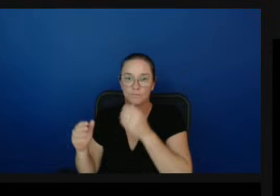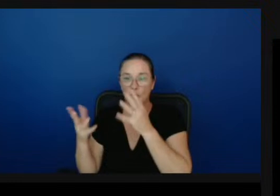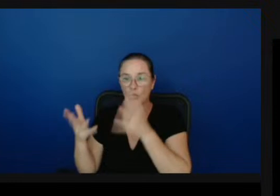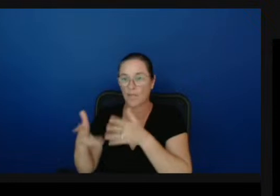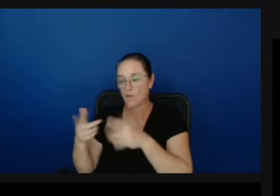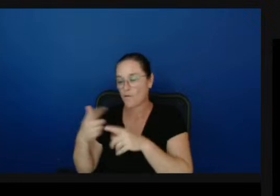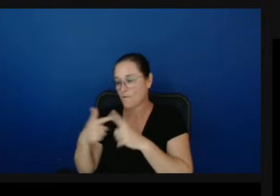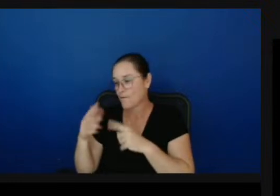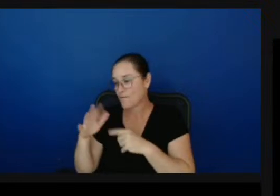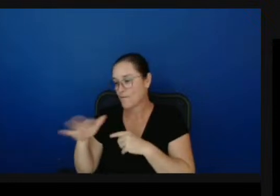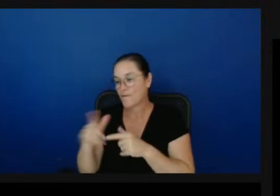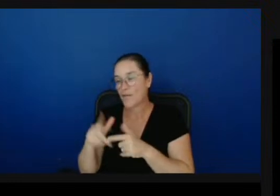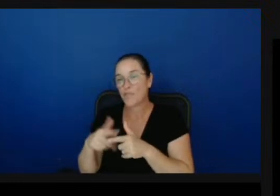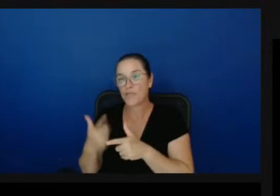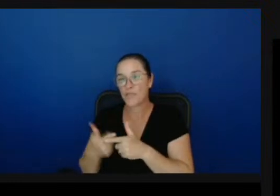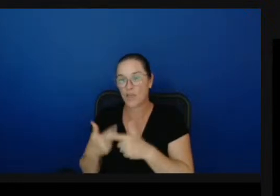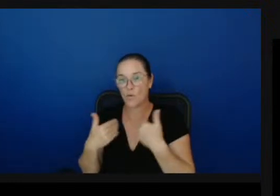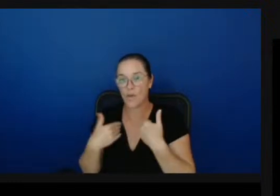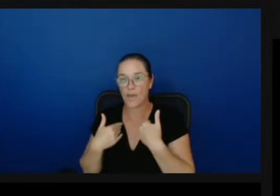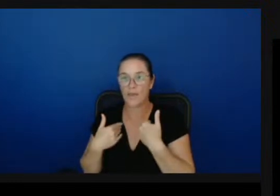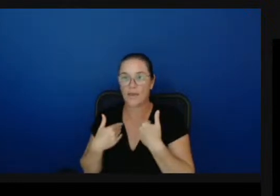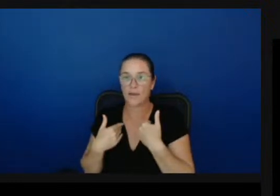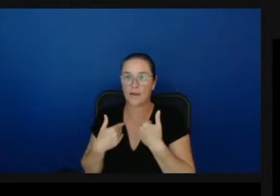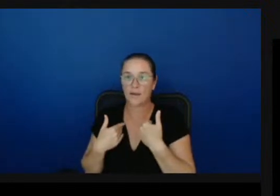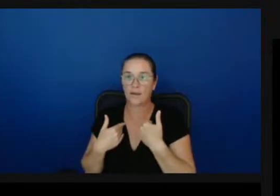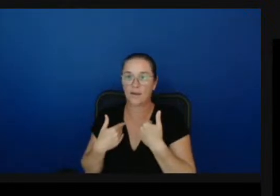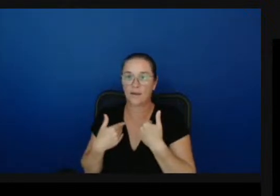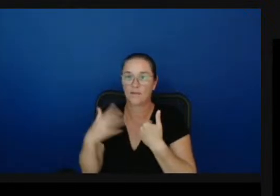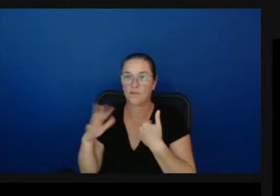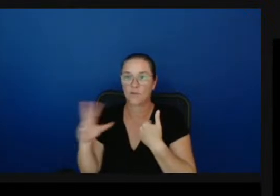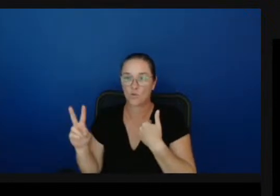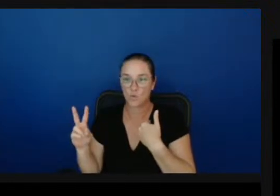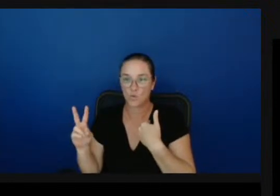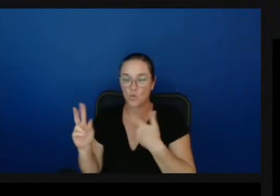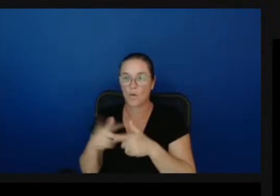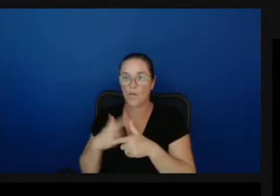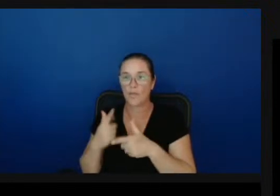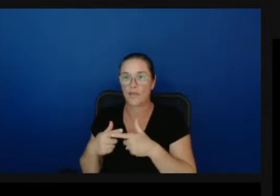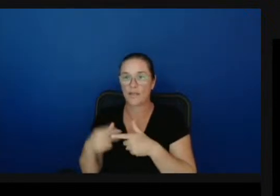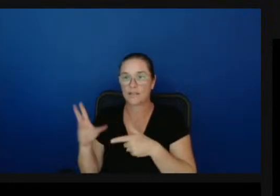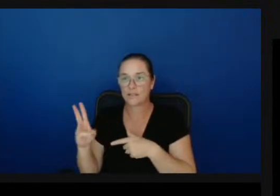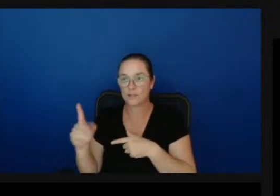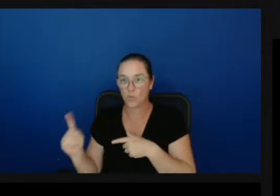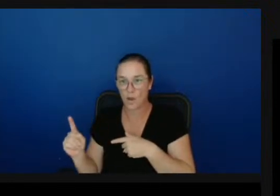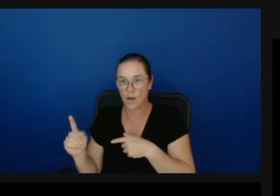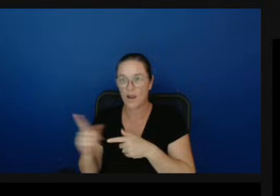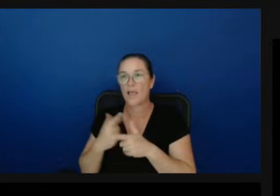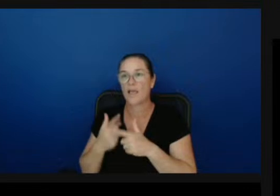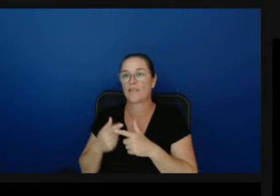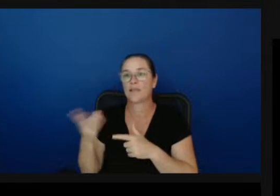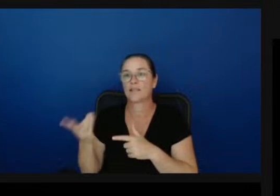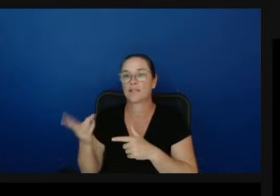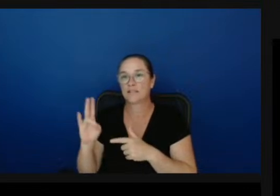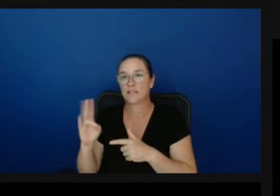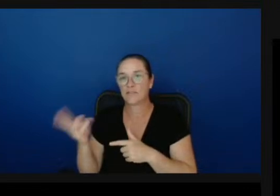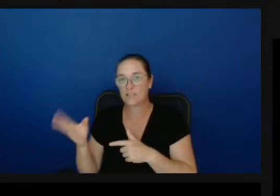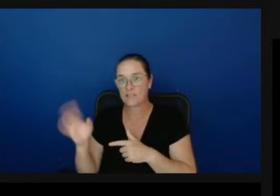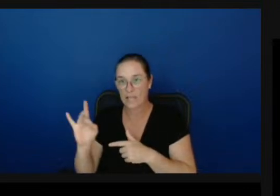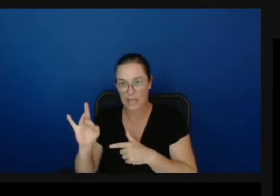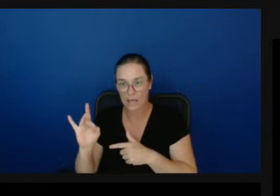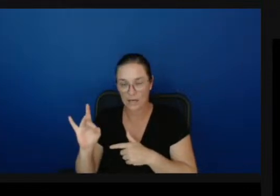55. Then you got the 52. Then you got the 61. Then you got the 67 and 68. All come